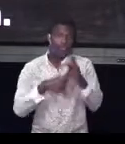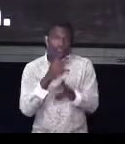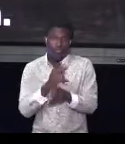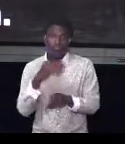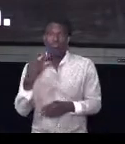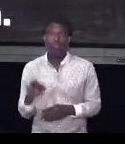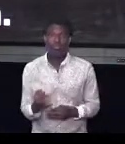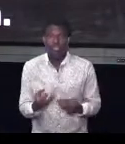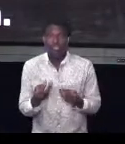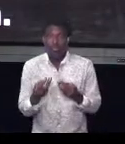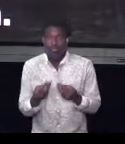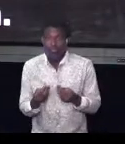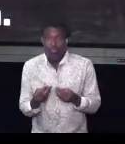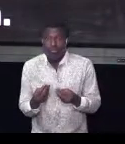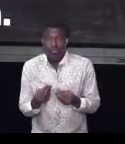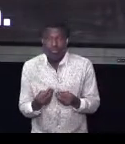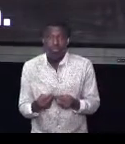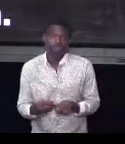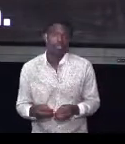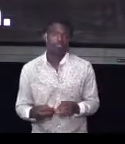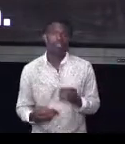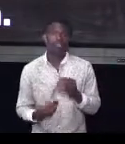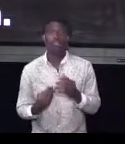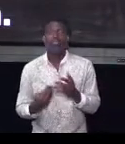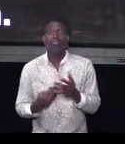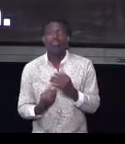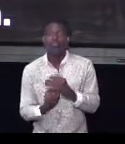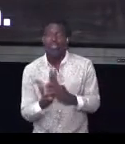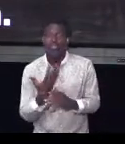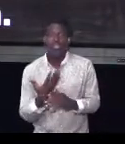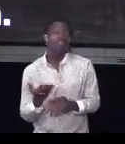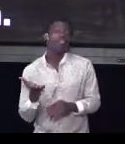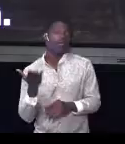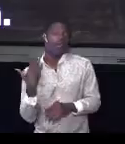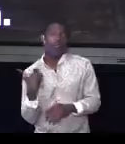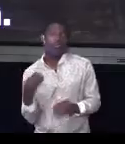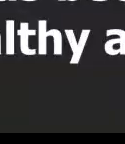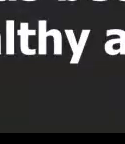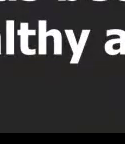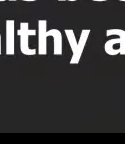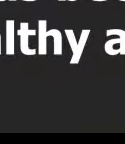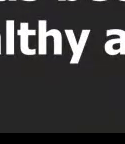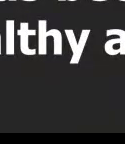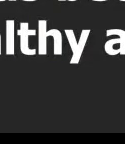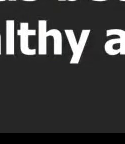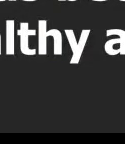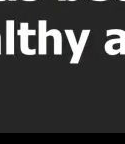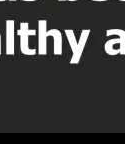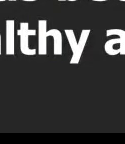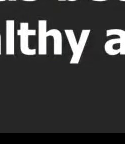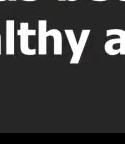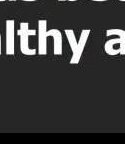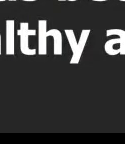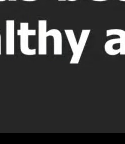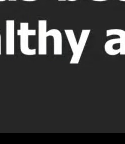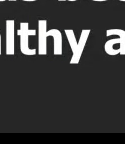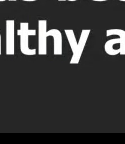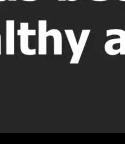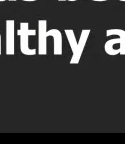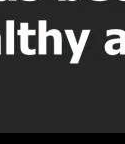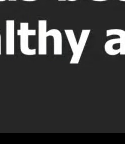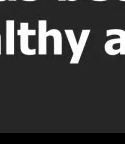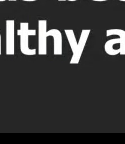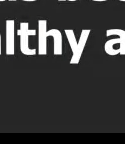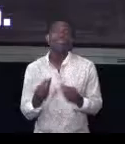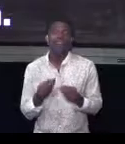that kind of soil manure was added to it, and that's why we have such vegetation. So plants that grow in soil to